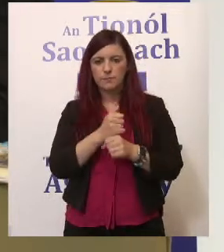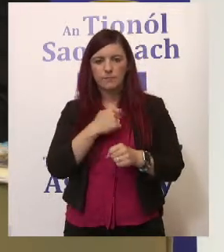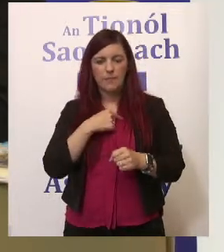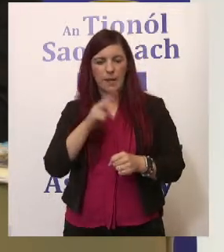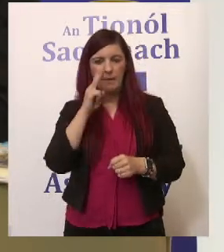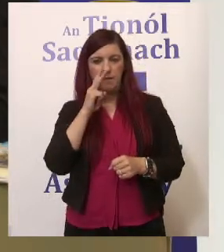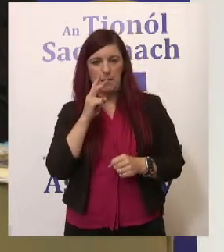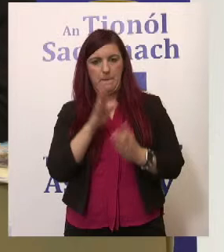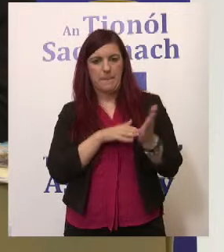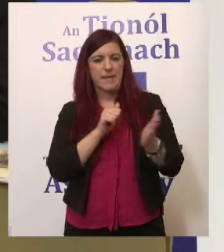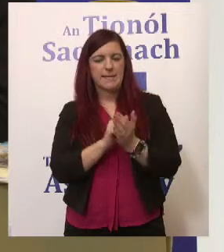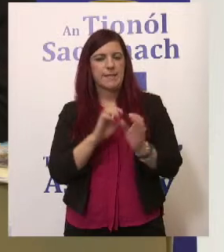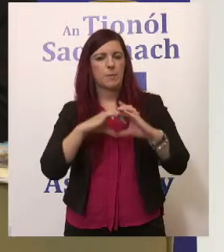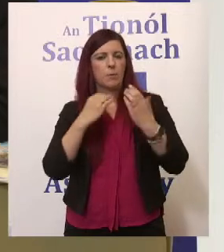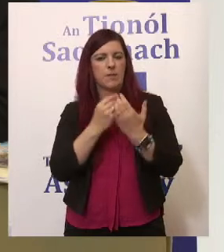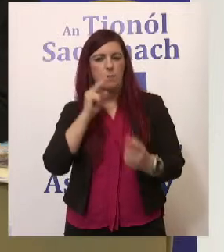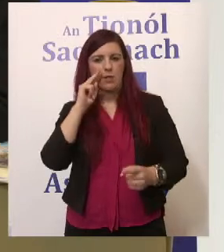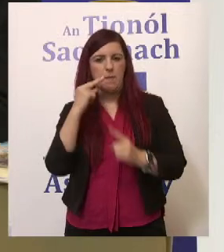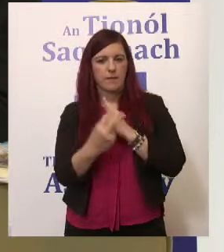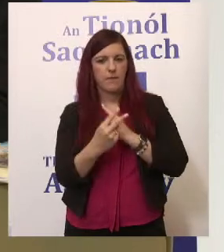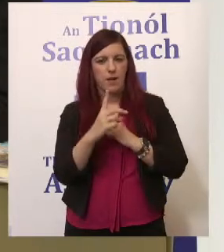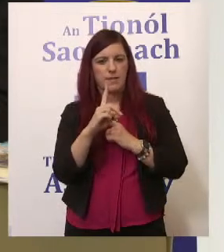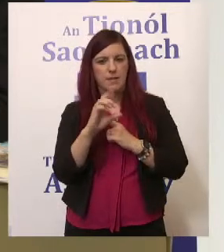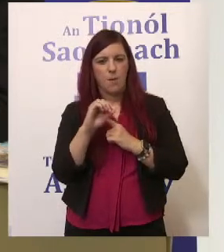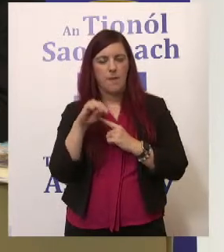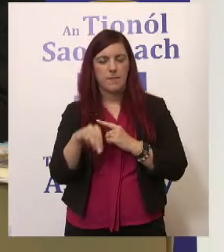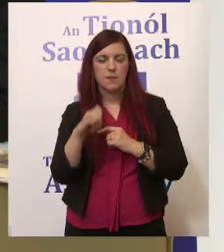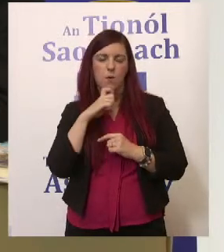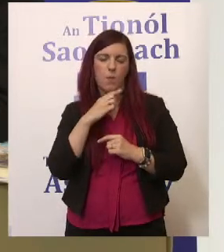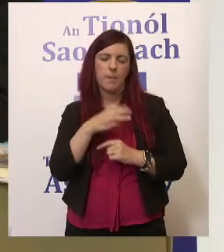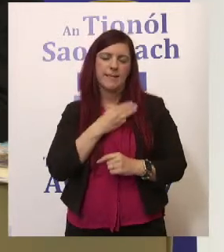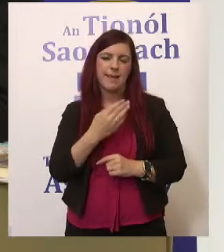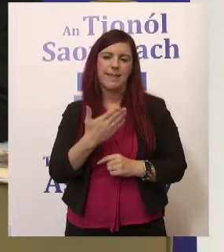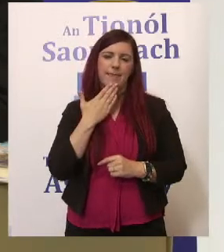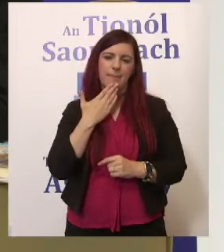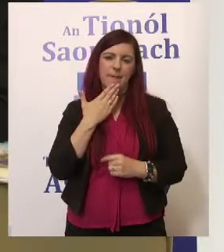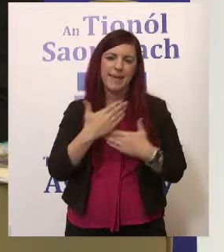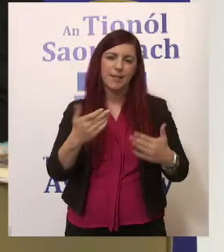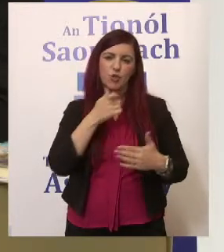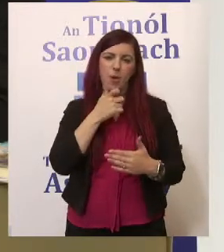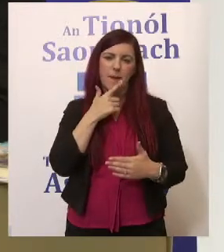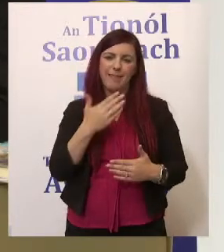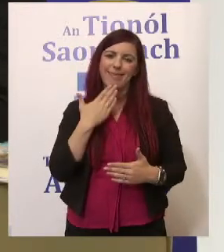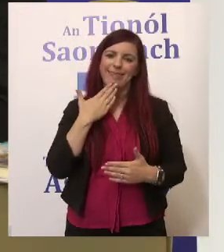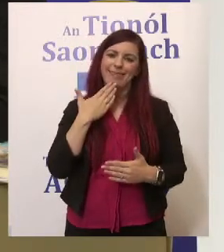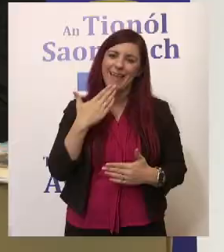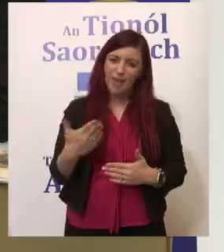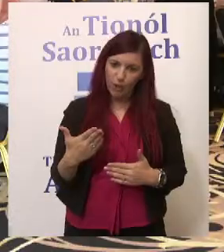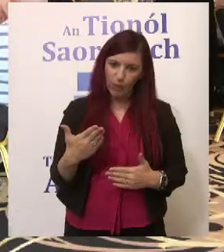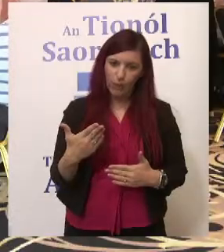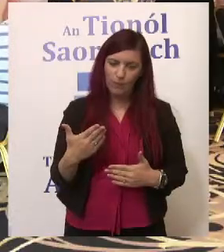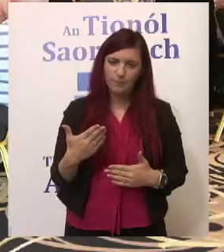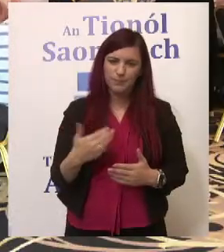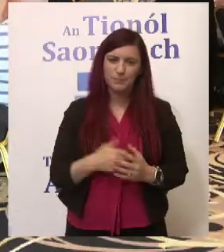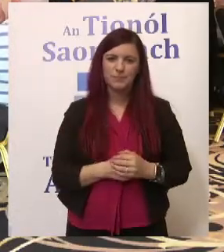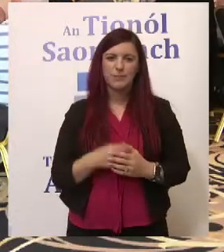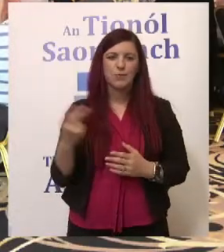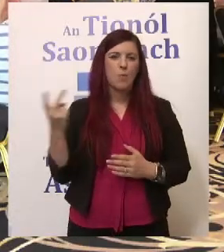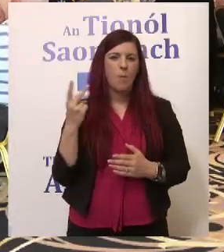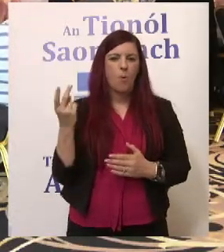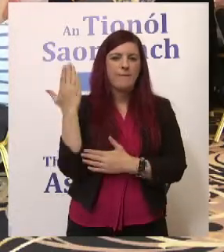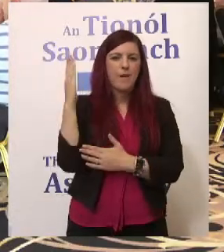community. And could we give a warm Dublin Assembly members, Gurmila